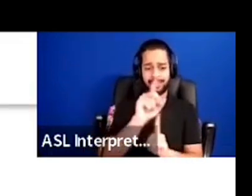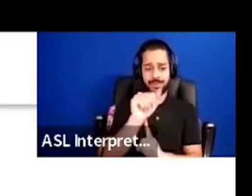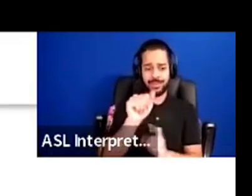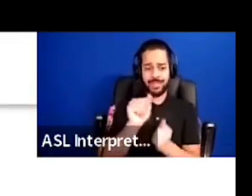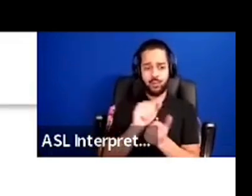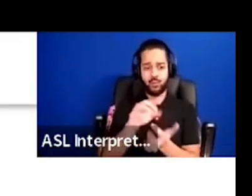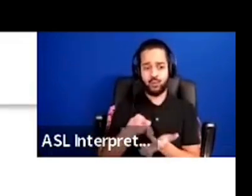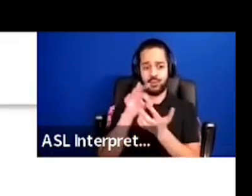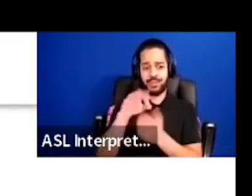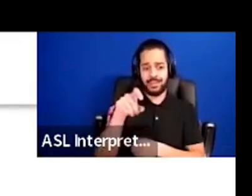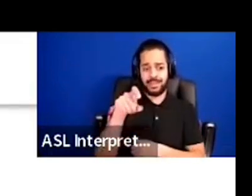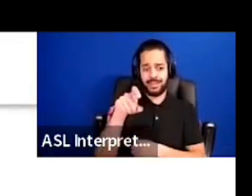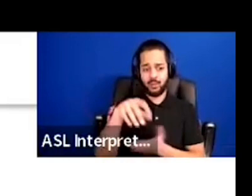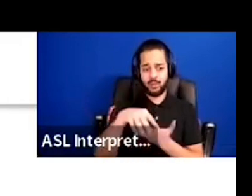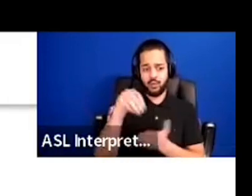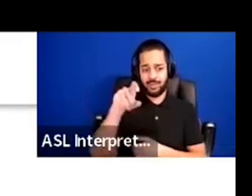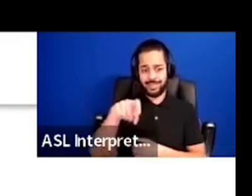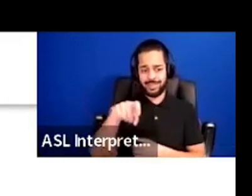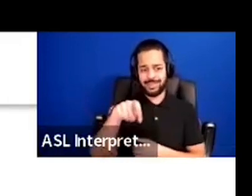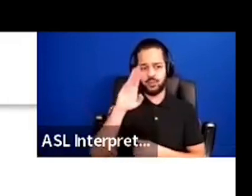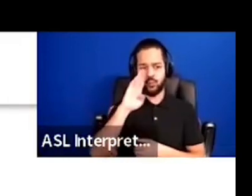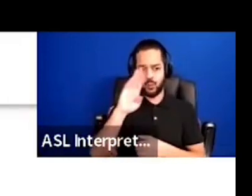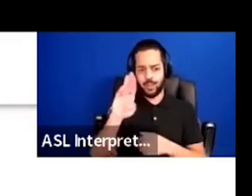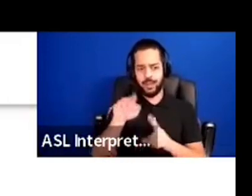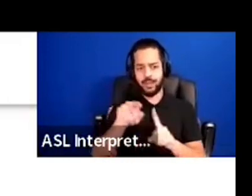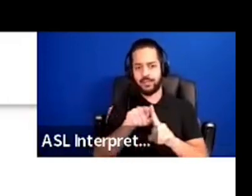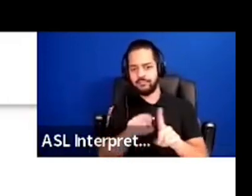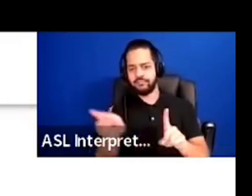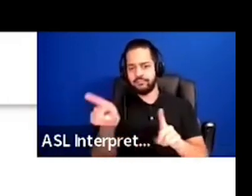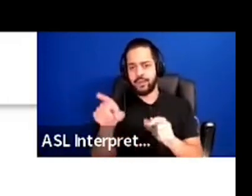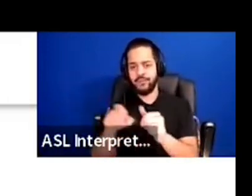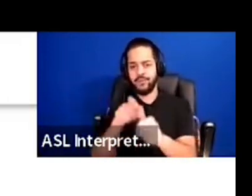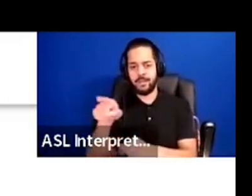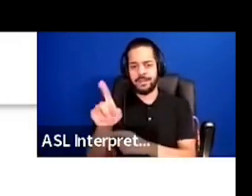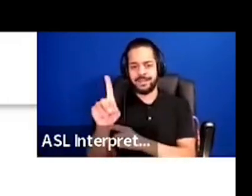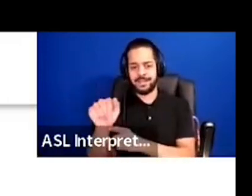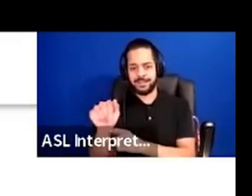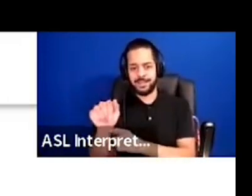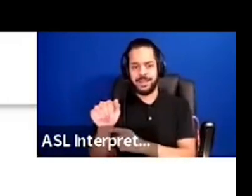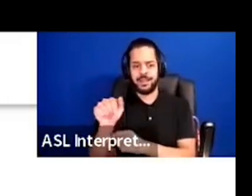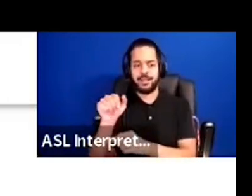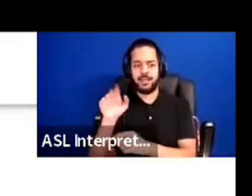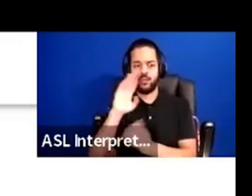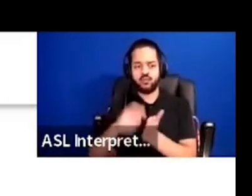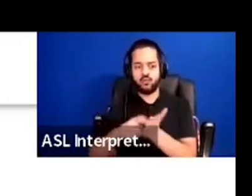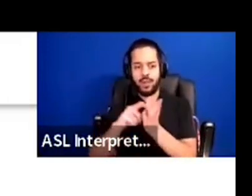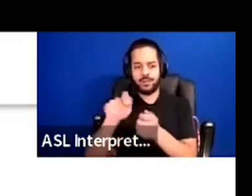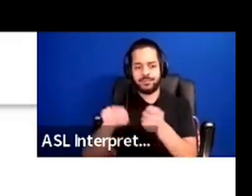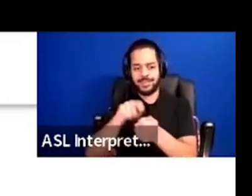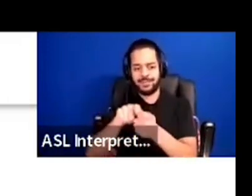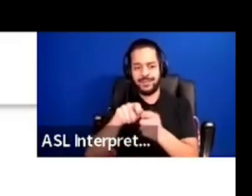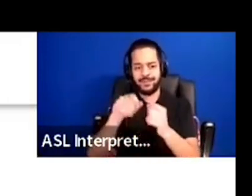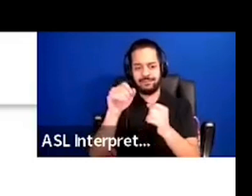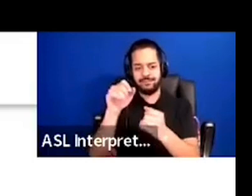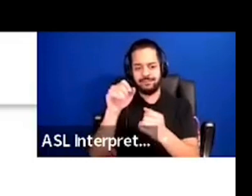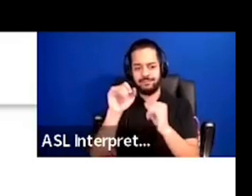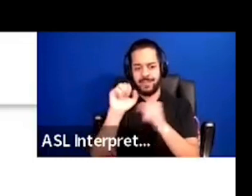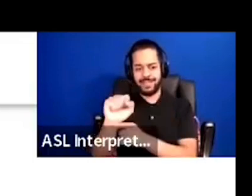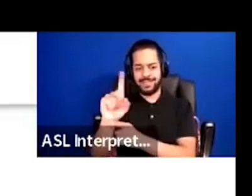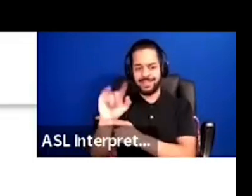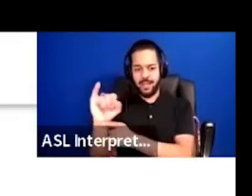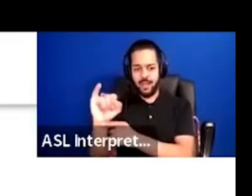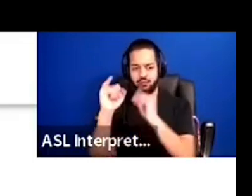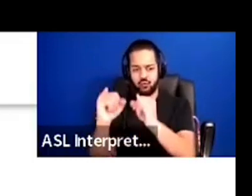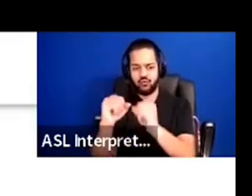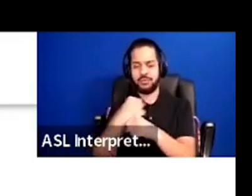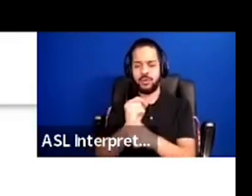will require specially designed instruction to make progress in the curriculum. If we know that the goal of specially designed